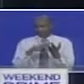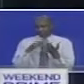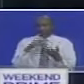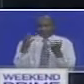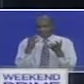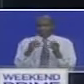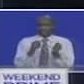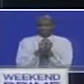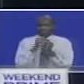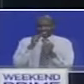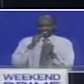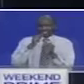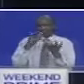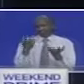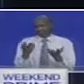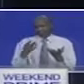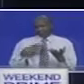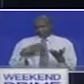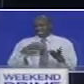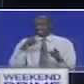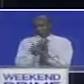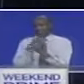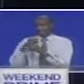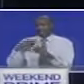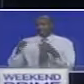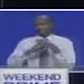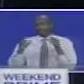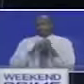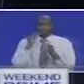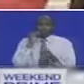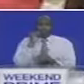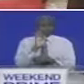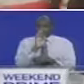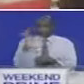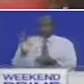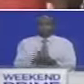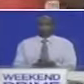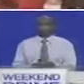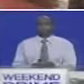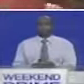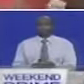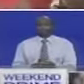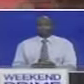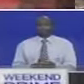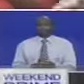be at about 15, with hundreds more being displaced from their homes.